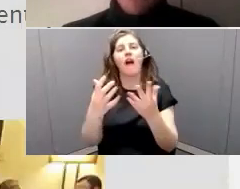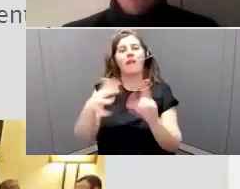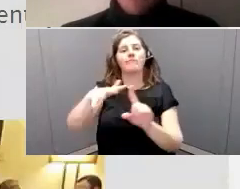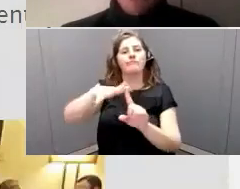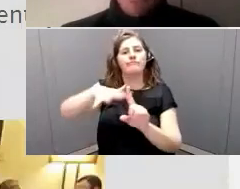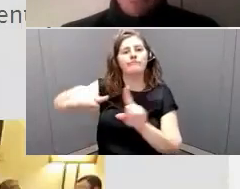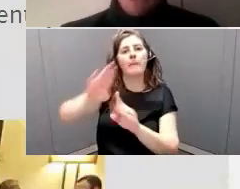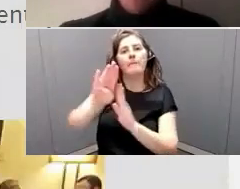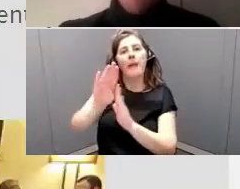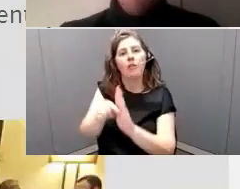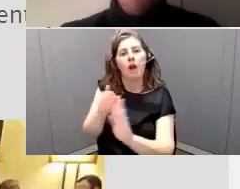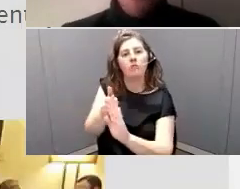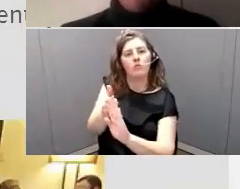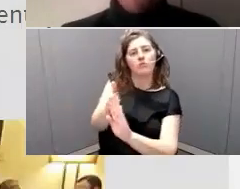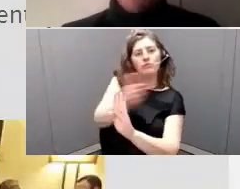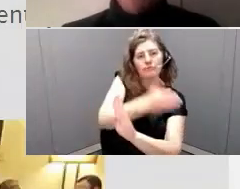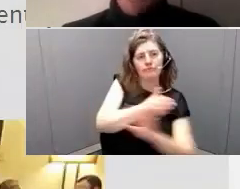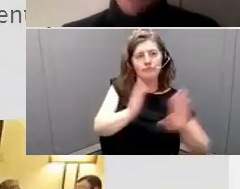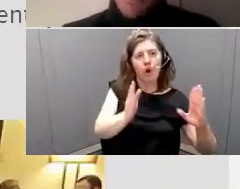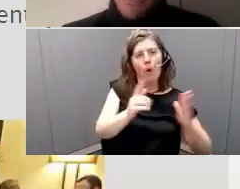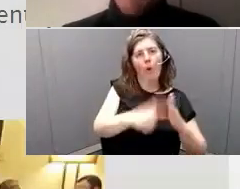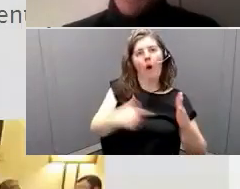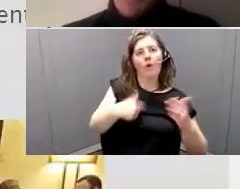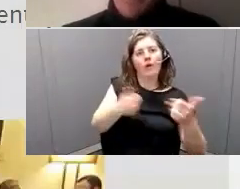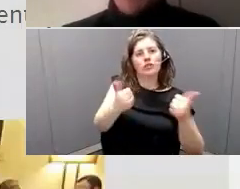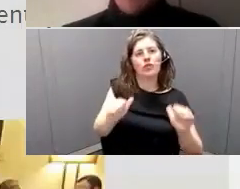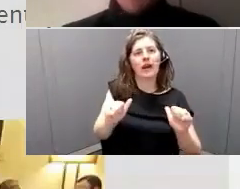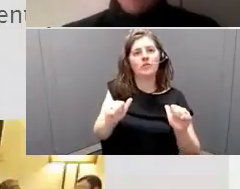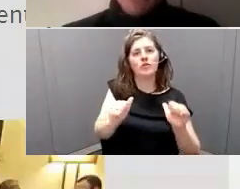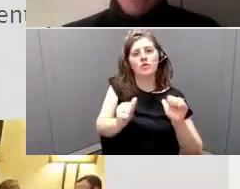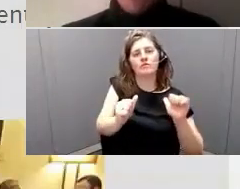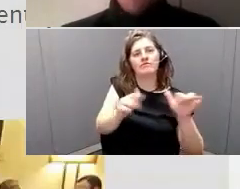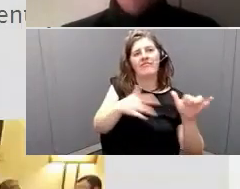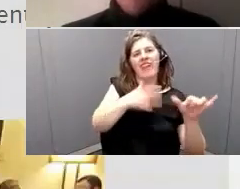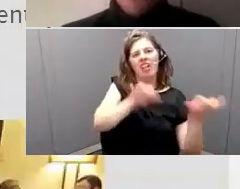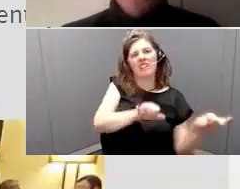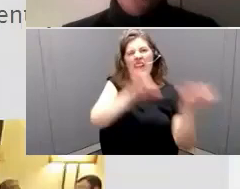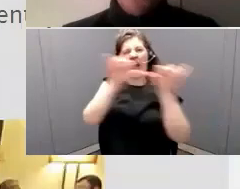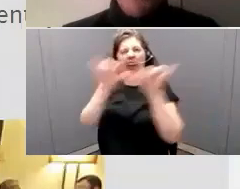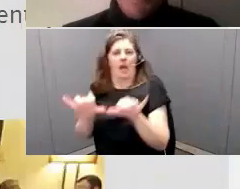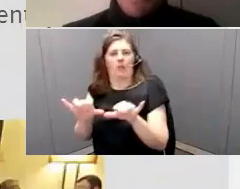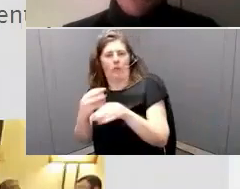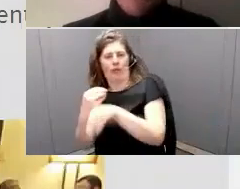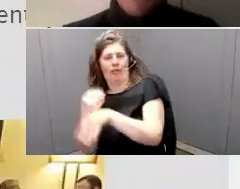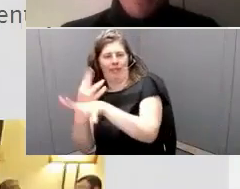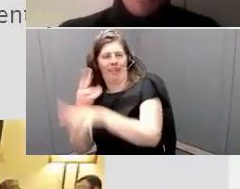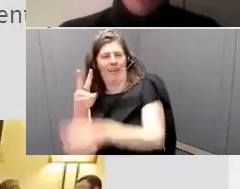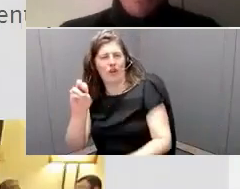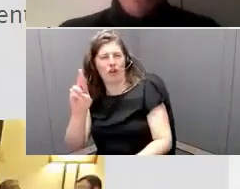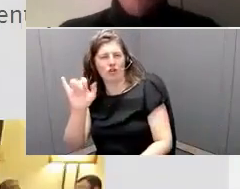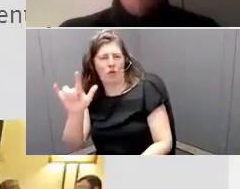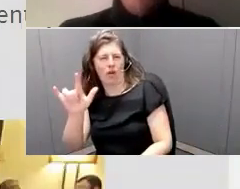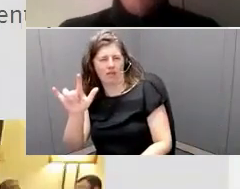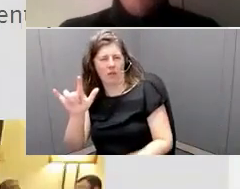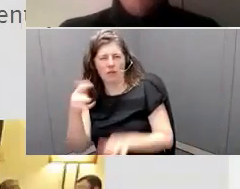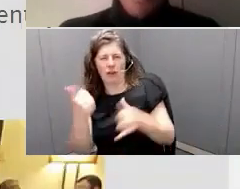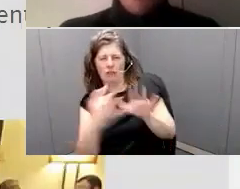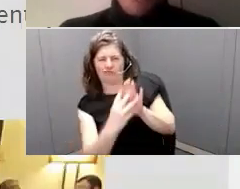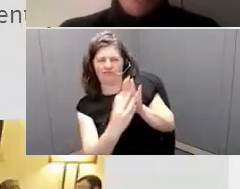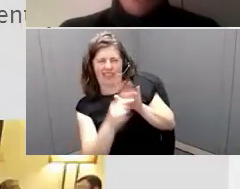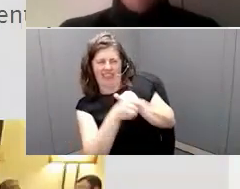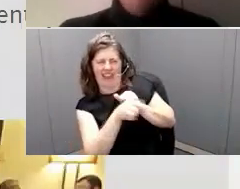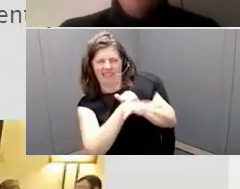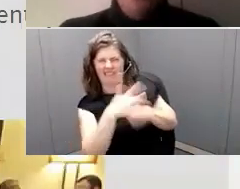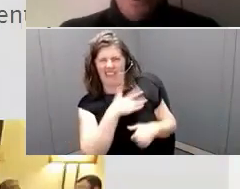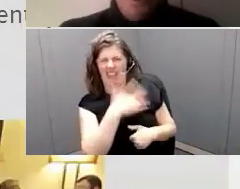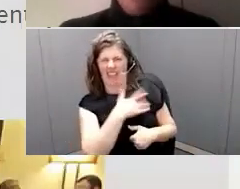context in what we're trying to emulate in the virtual space. Now, as I